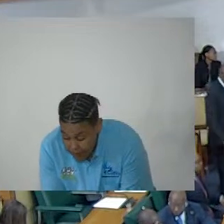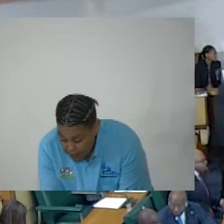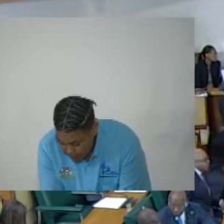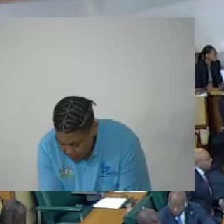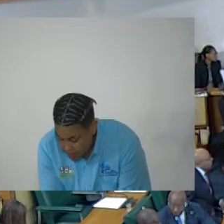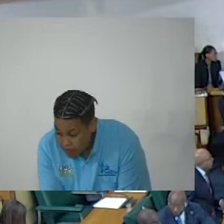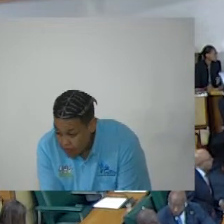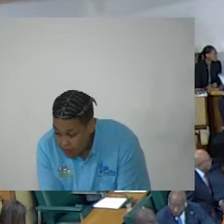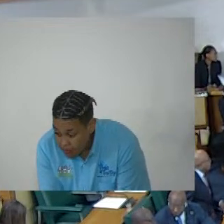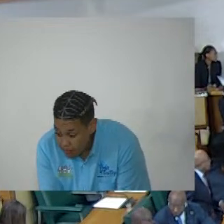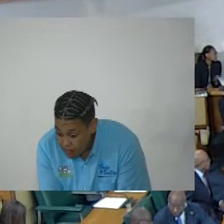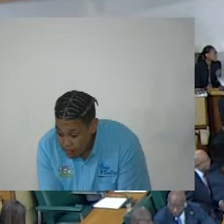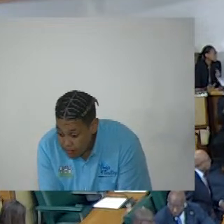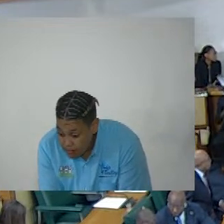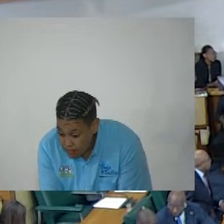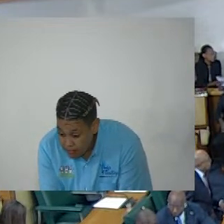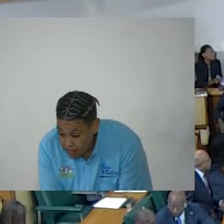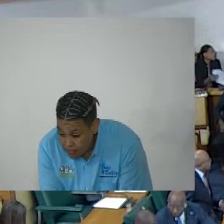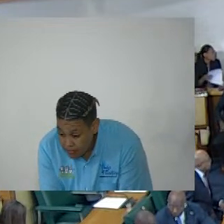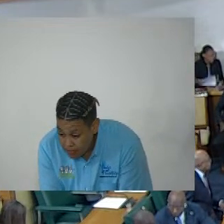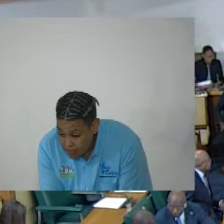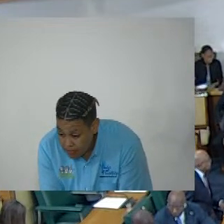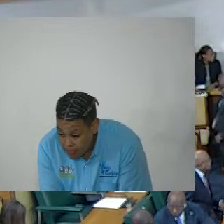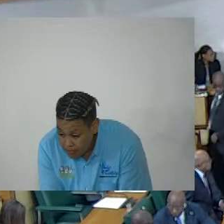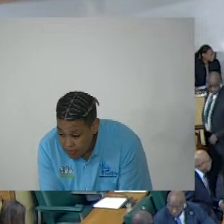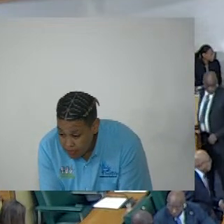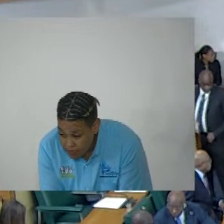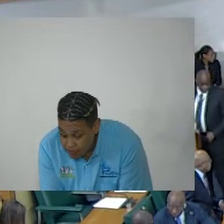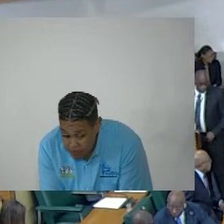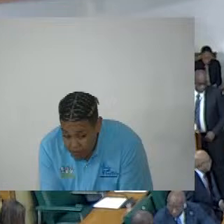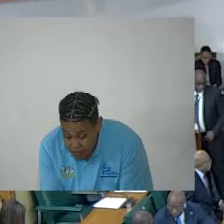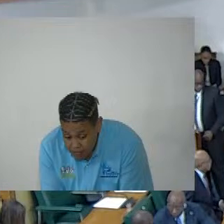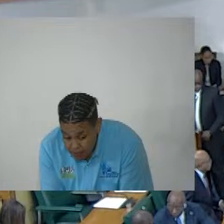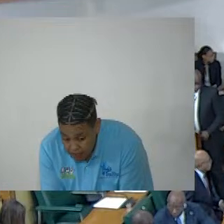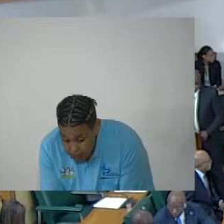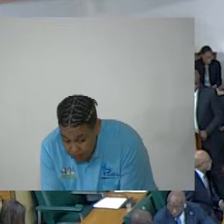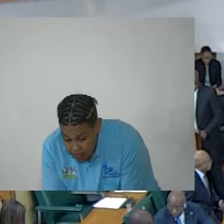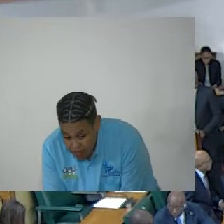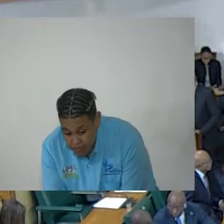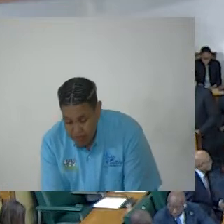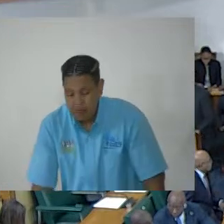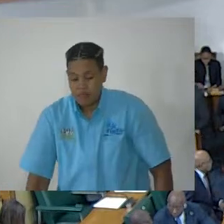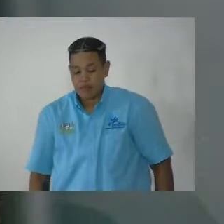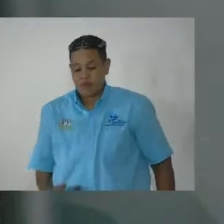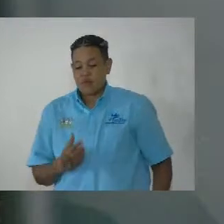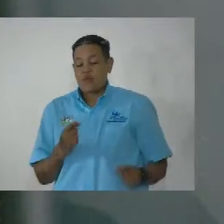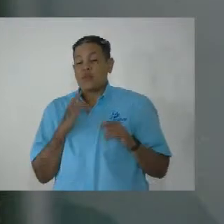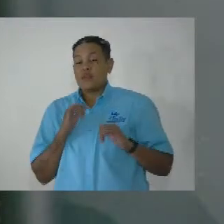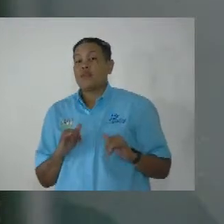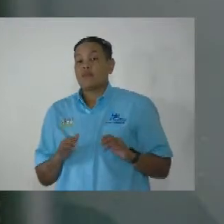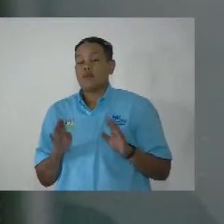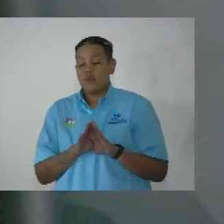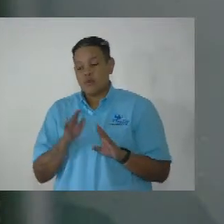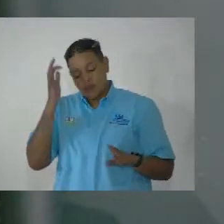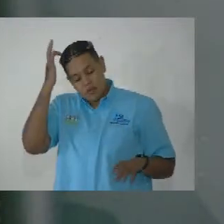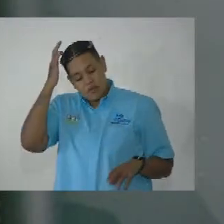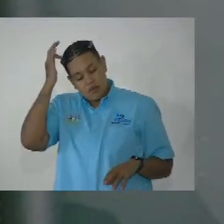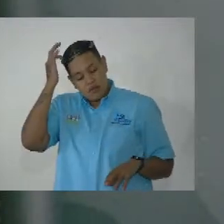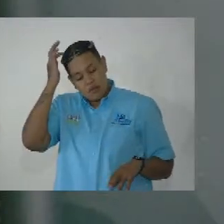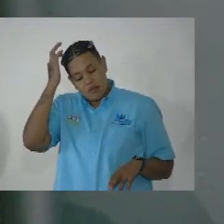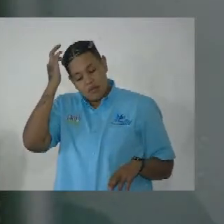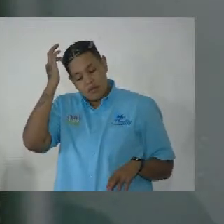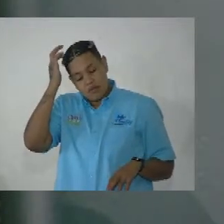Minister, you will now we'll do the same and just close because I know it is not as